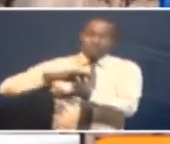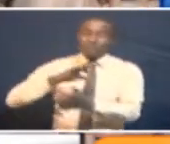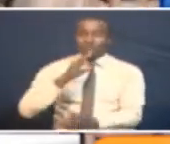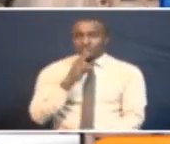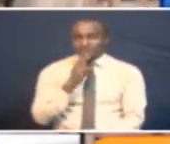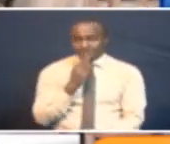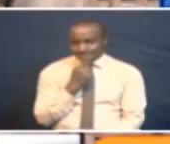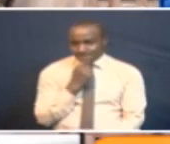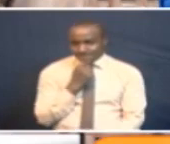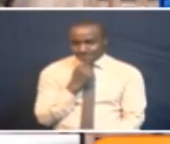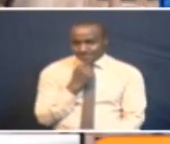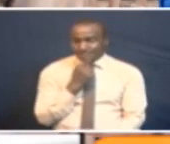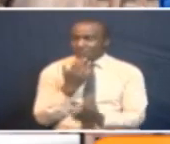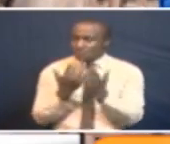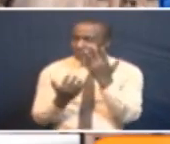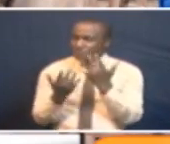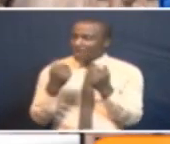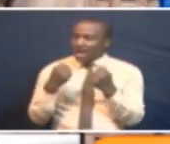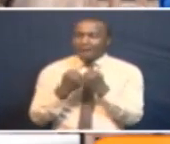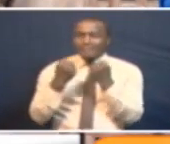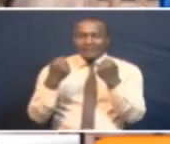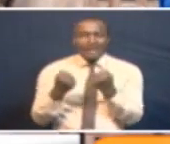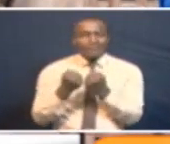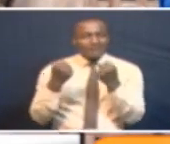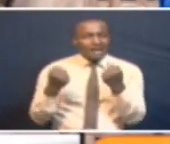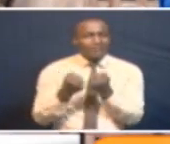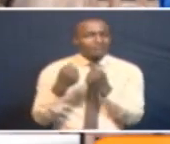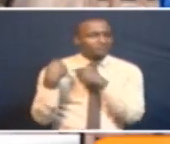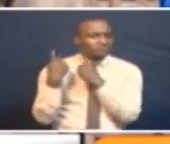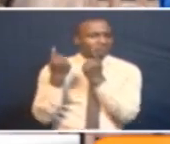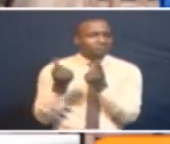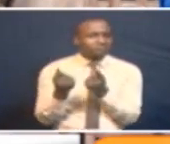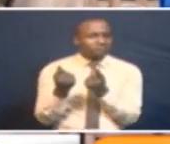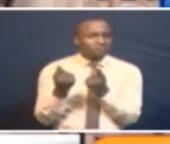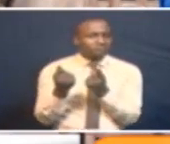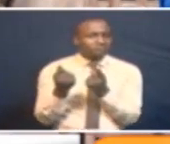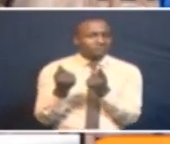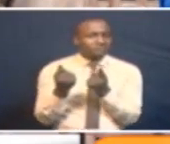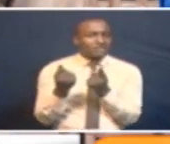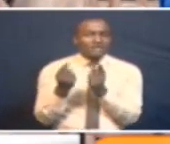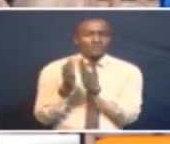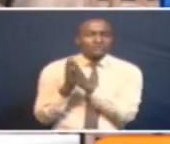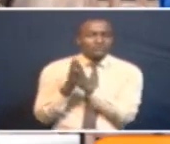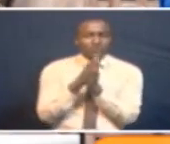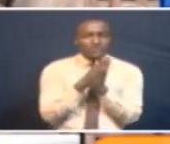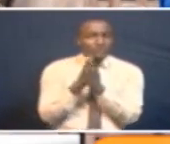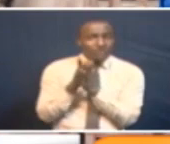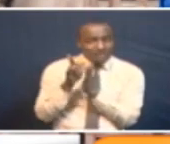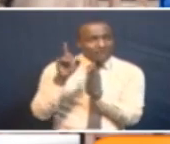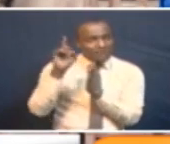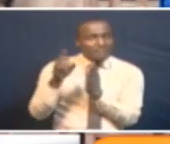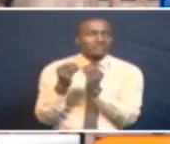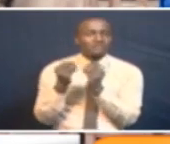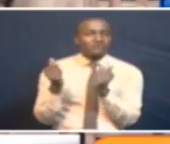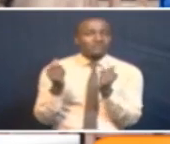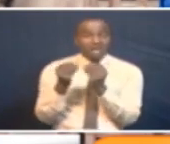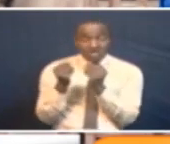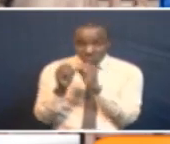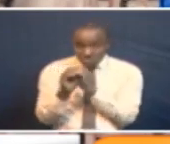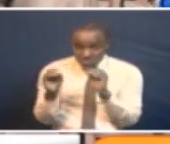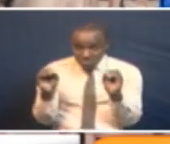fire not new to traders here at Gikomba Market, if the root cause to this recurrent problem is not addressed, it is a matter of